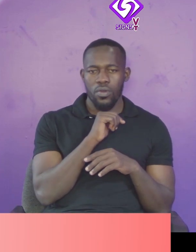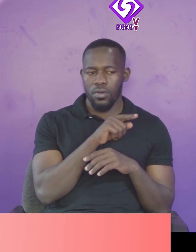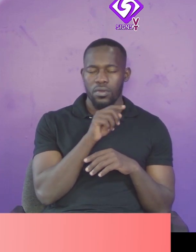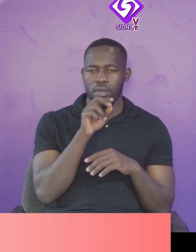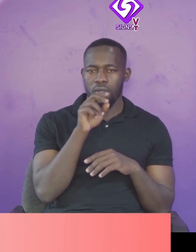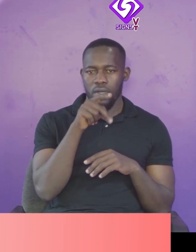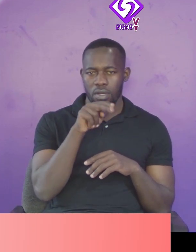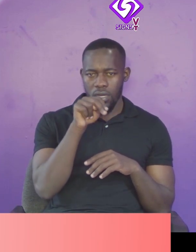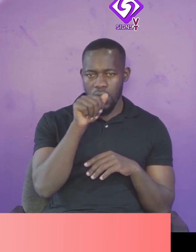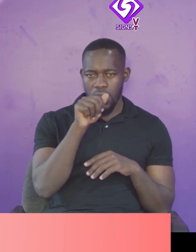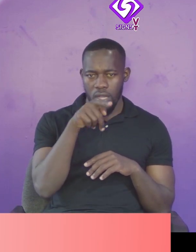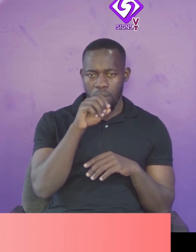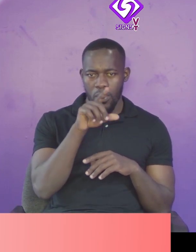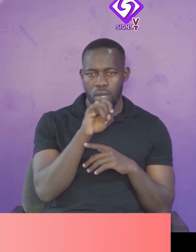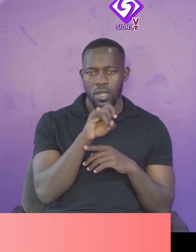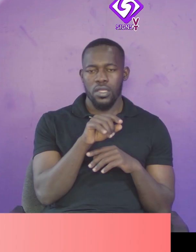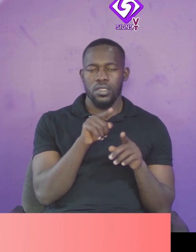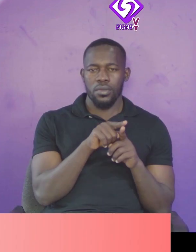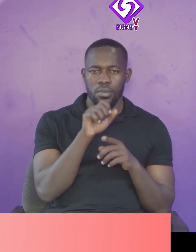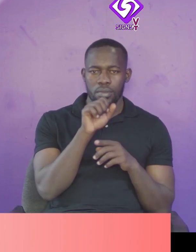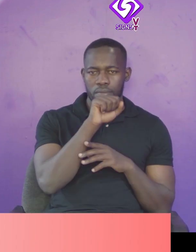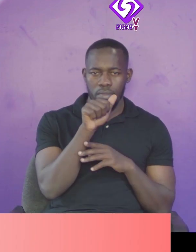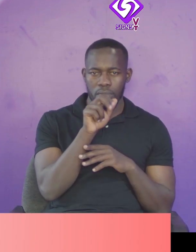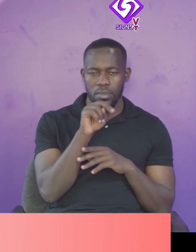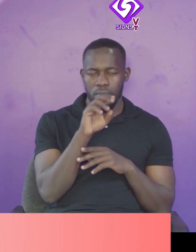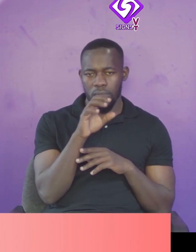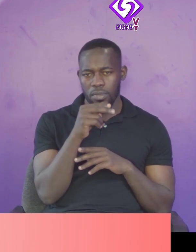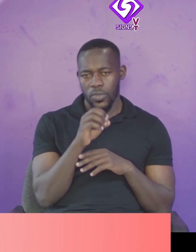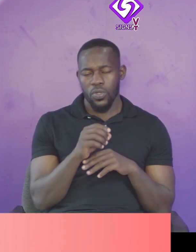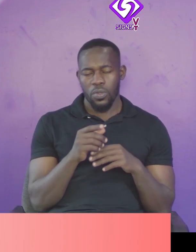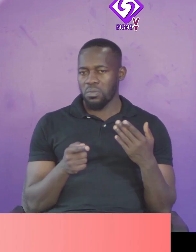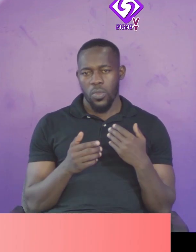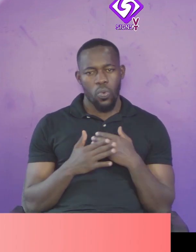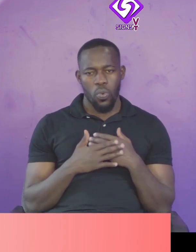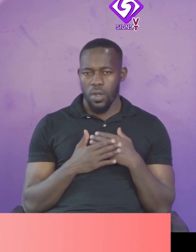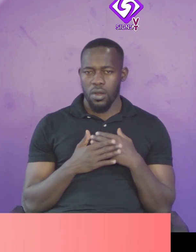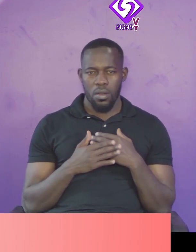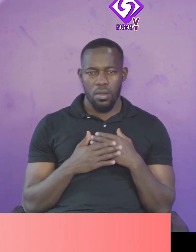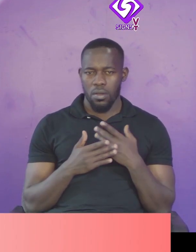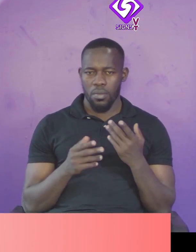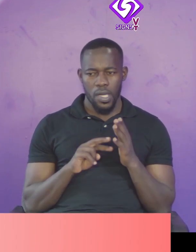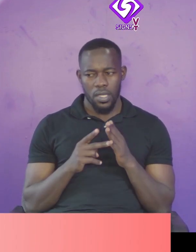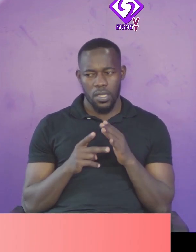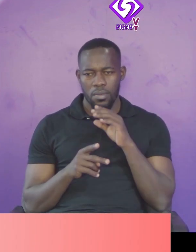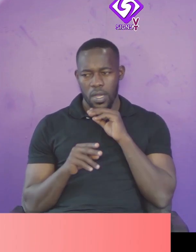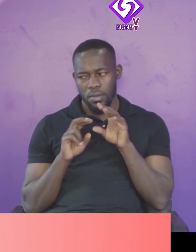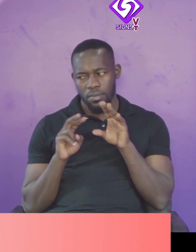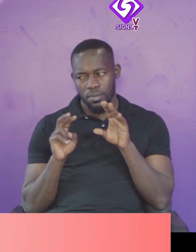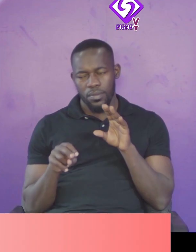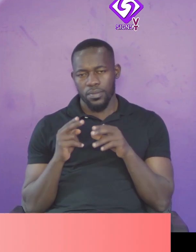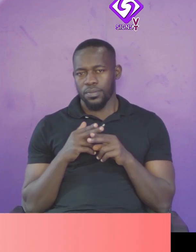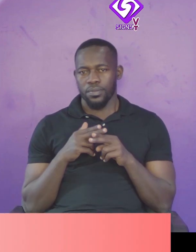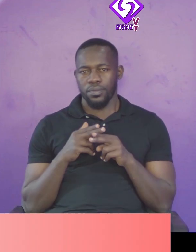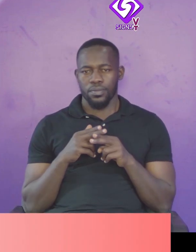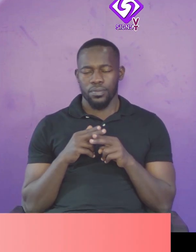well. The likes of Sancho, they are doing very well. They left Manchester United. So Kobe might not leave Manchester United as soon as this,